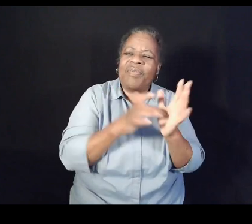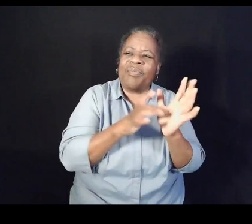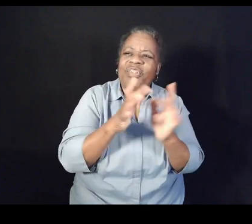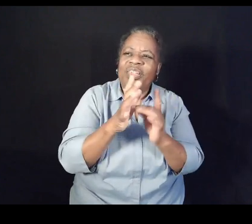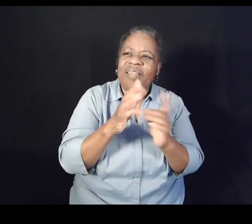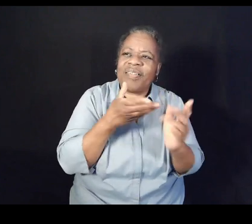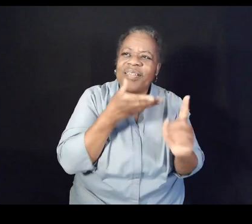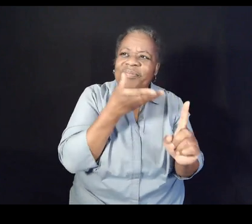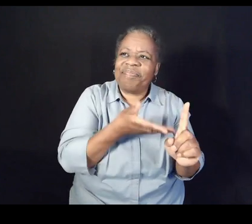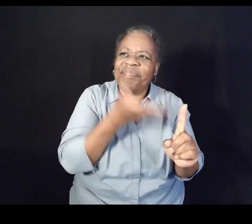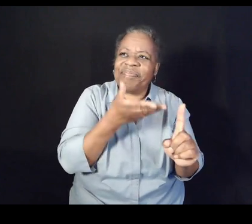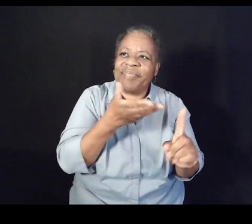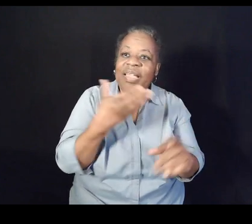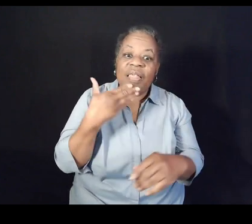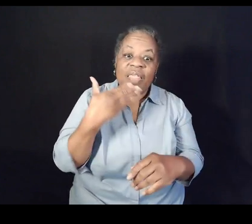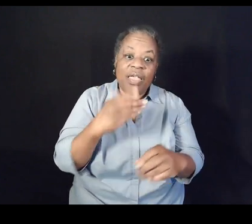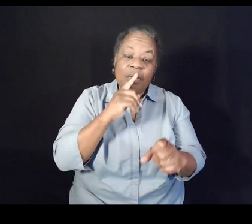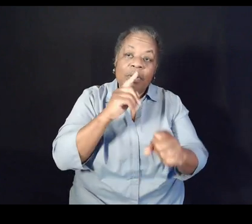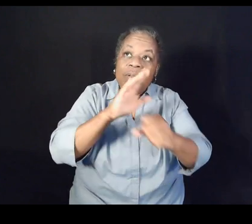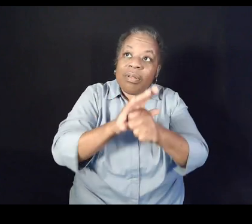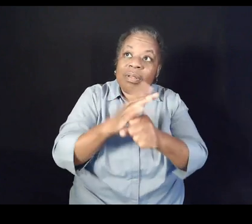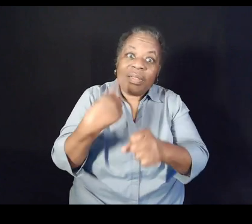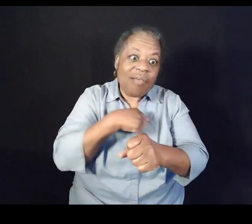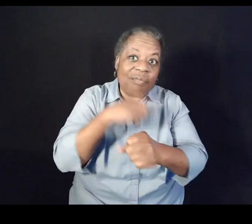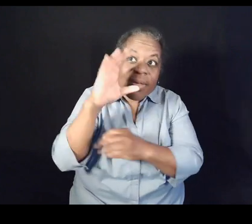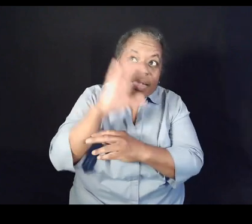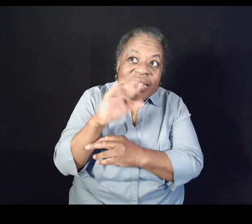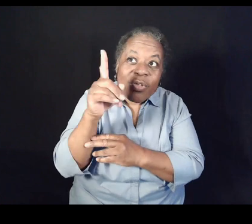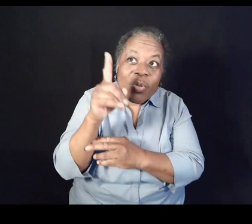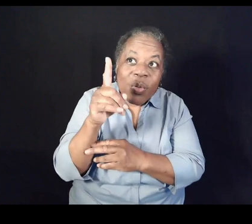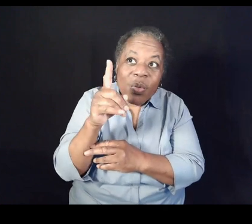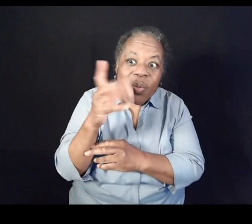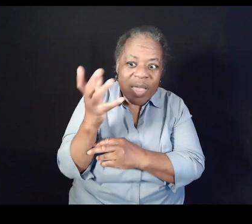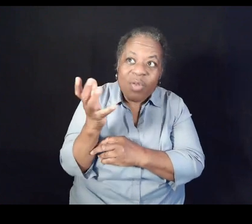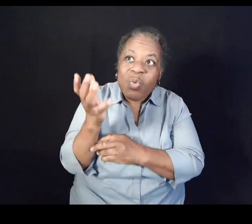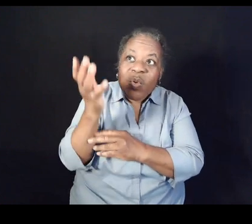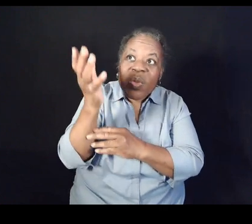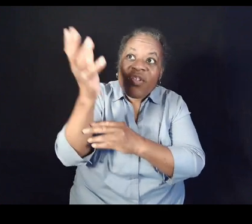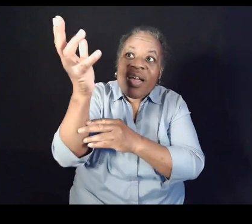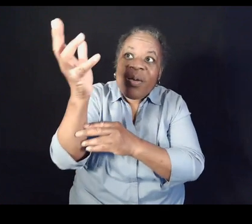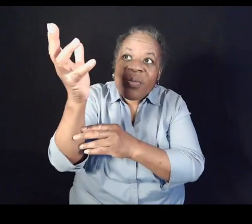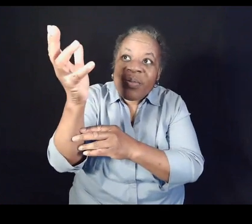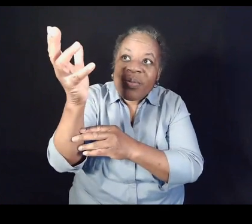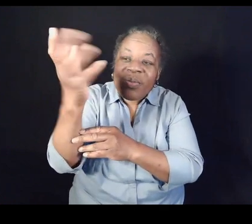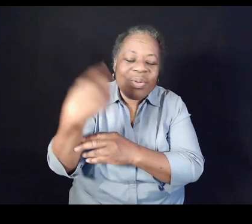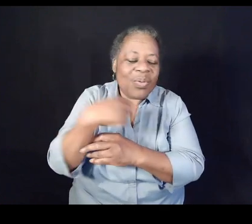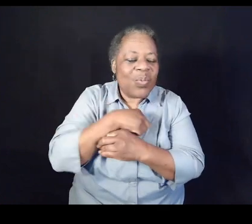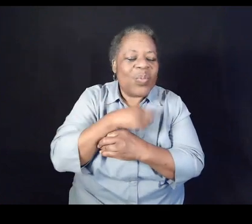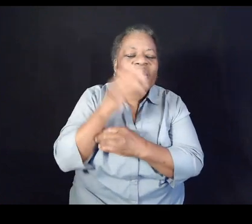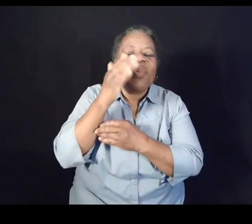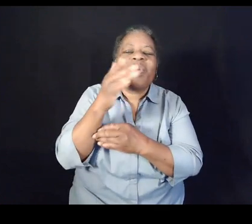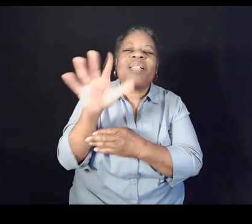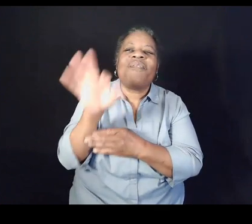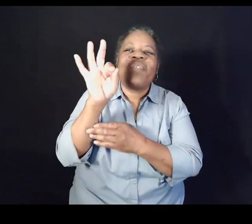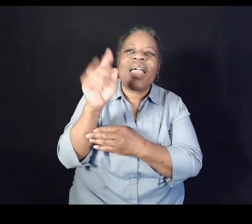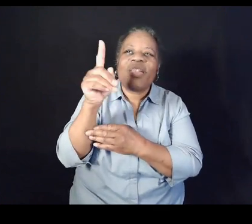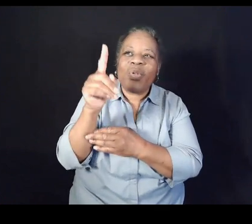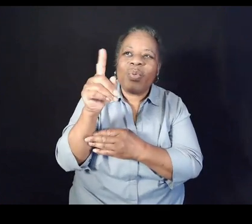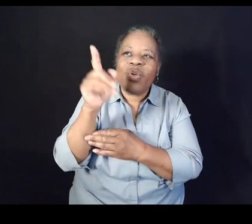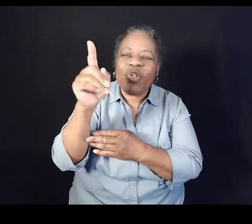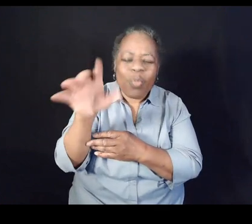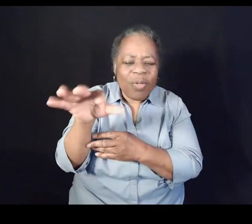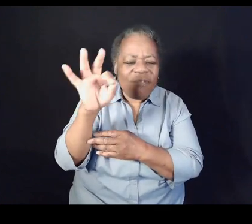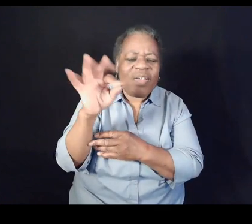Thank you for the promise that if we seek you and reach out for you, we will find you and you will find